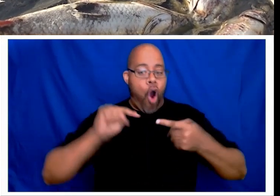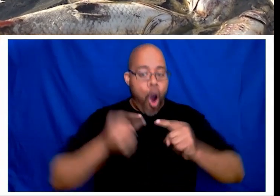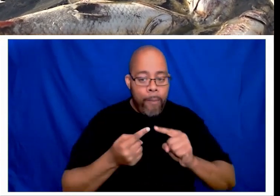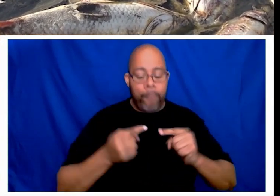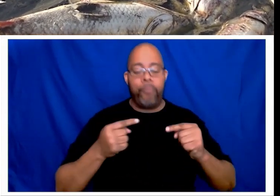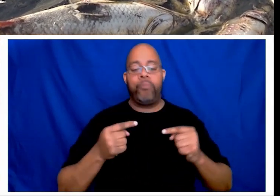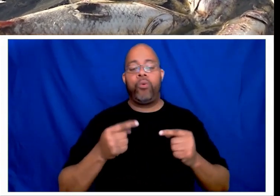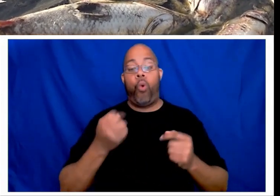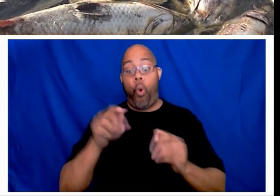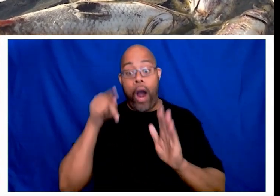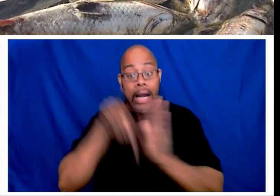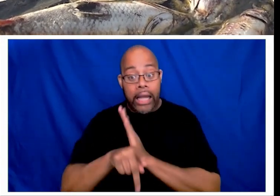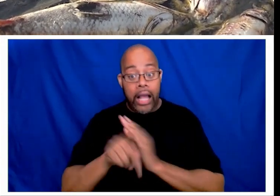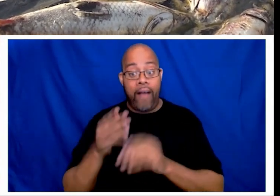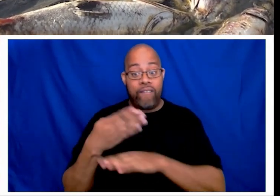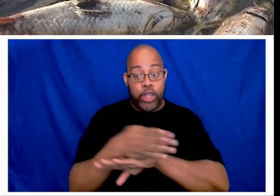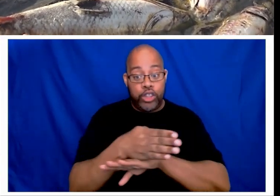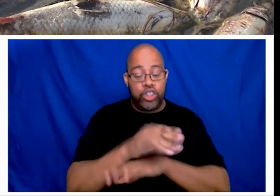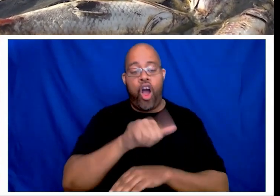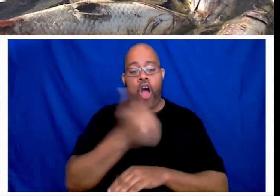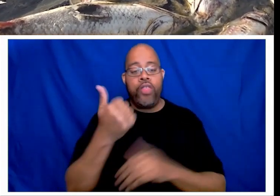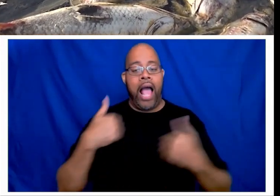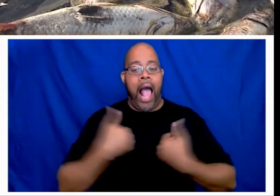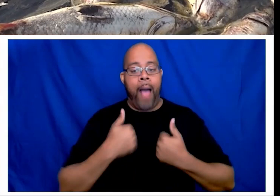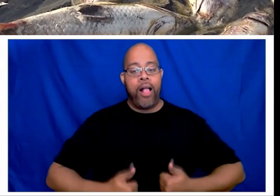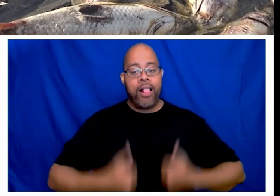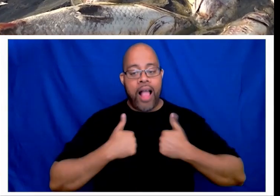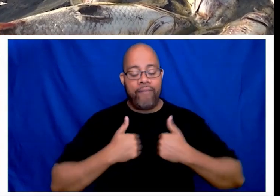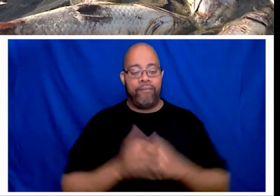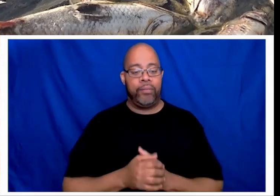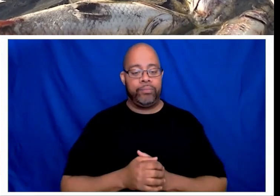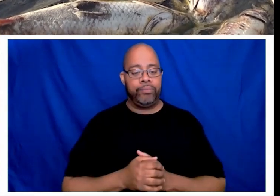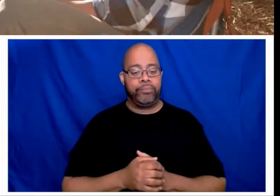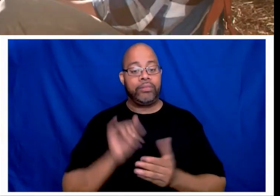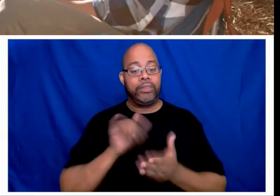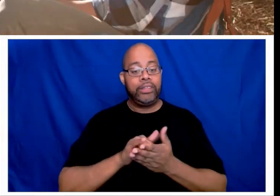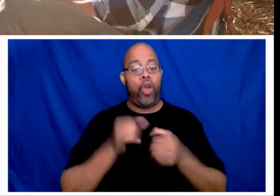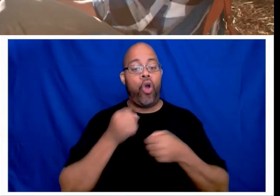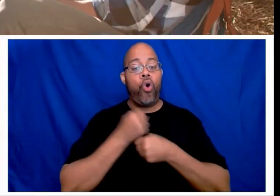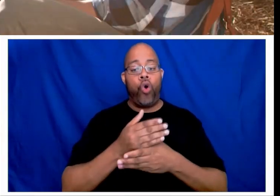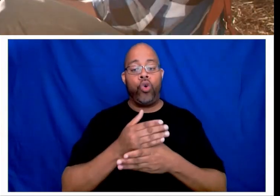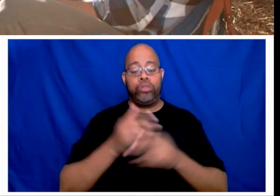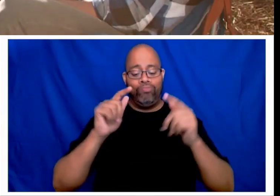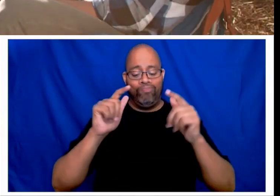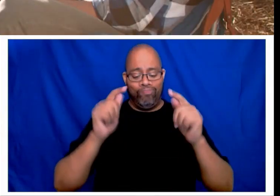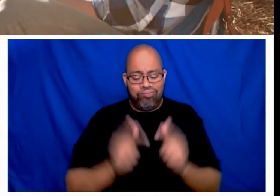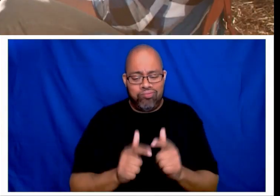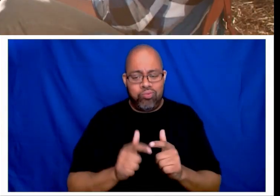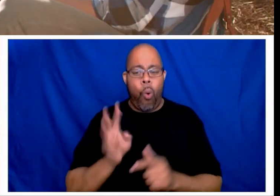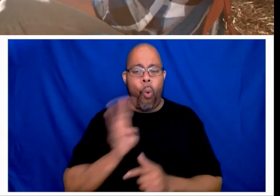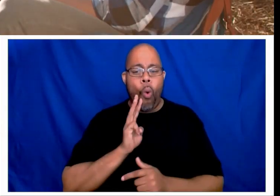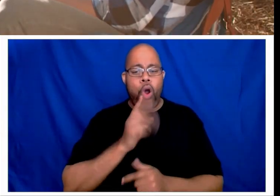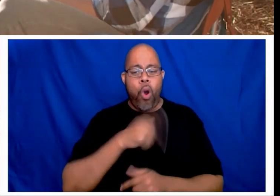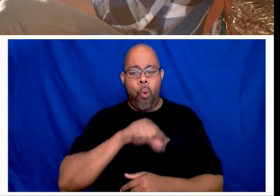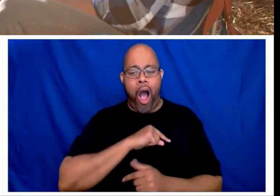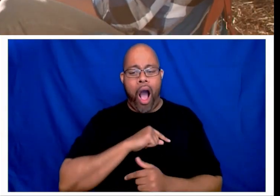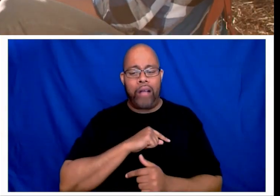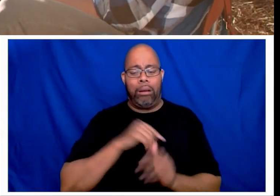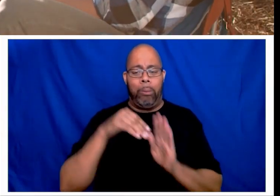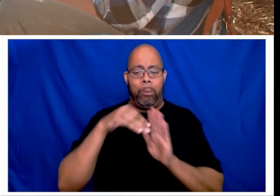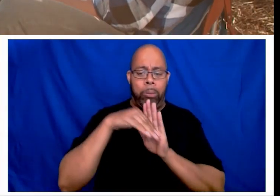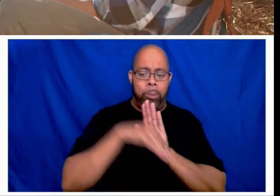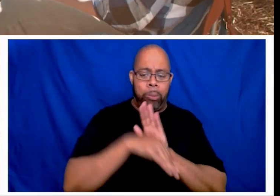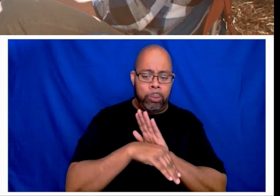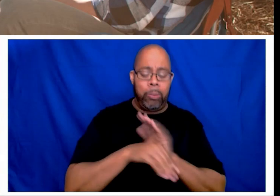kill fish and other aquatic life. Overall, this causes a decrease in water quality that can also affect us and the resources that